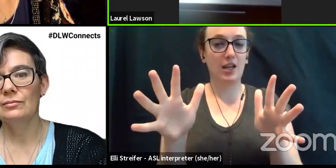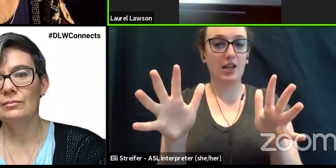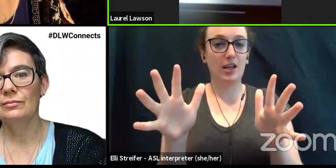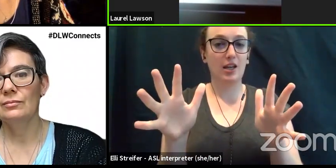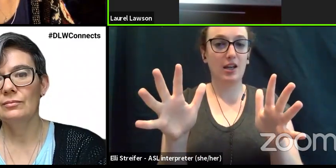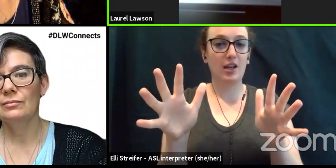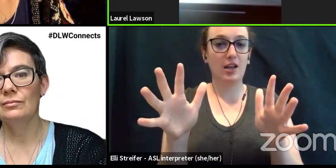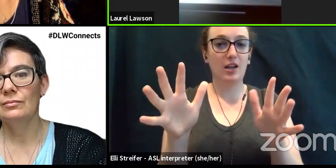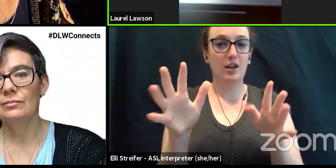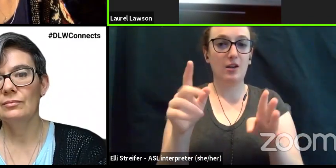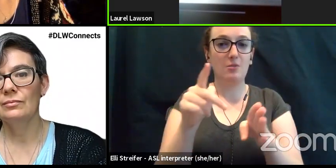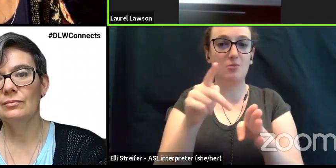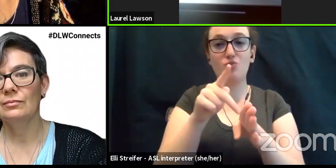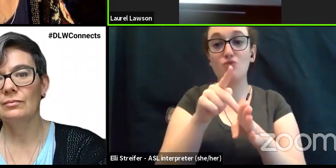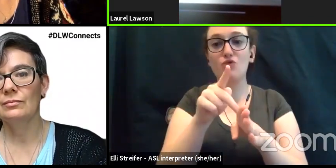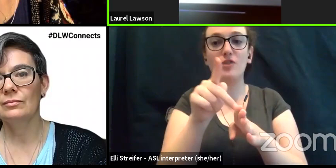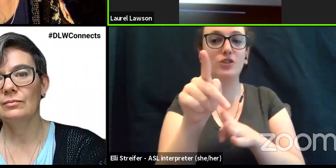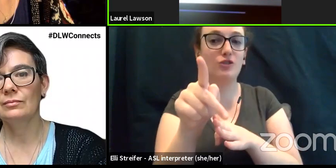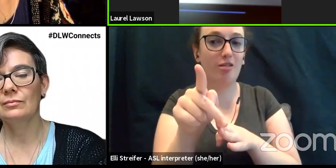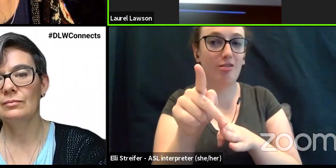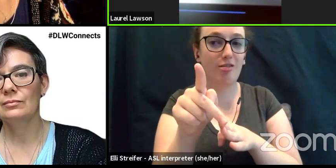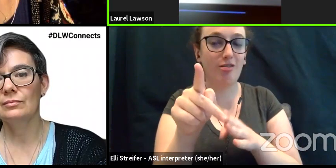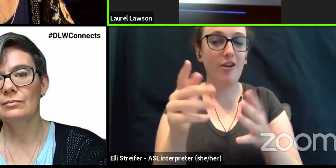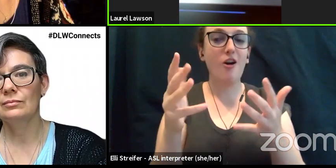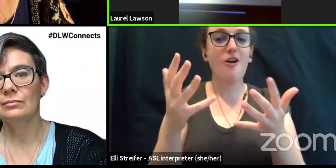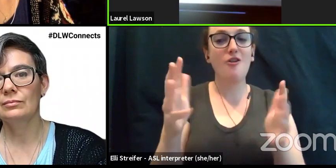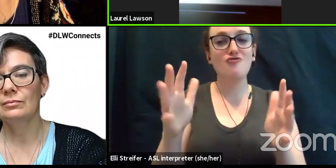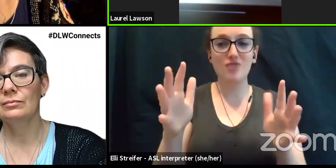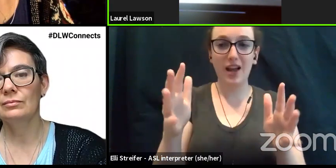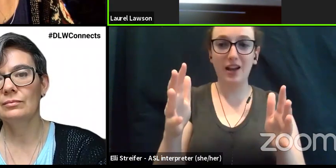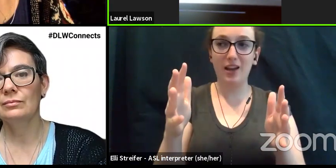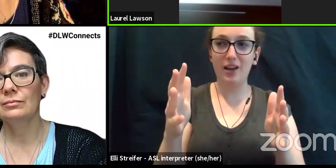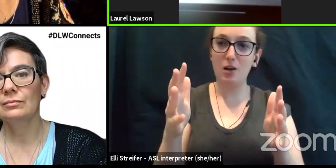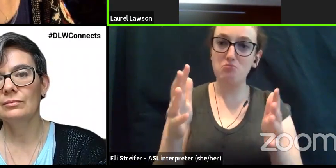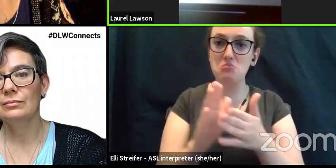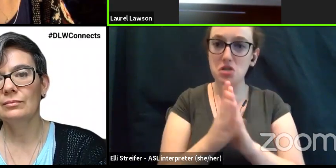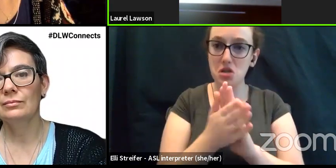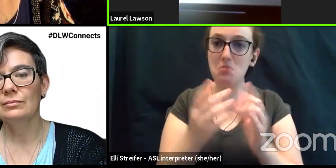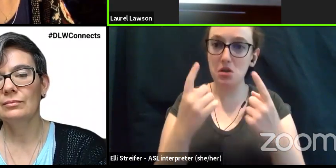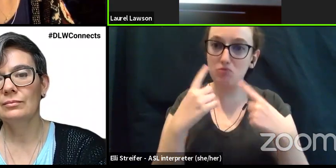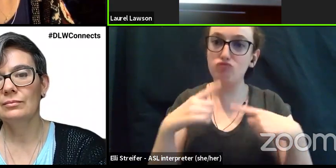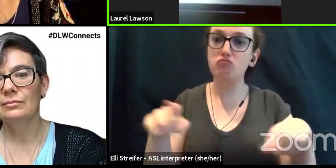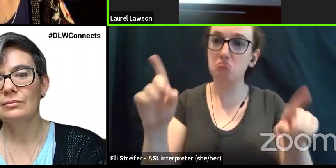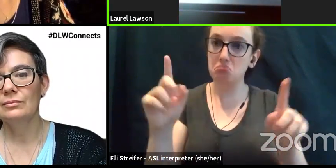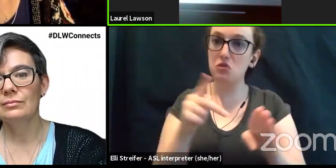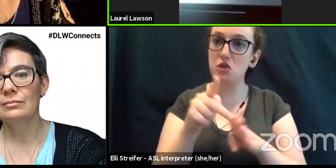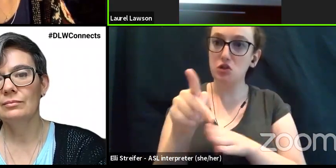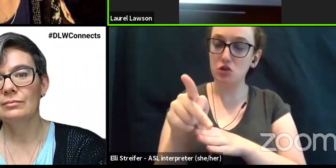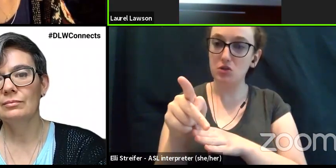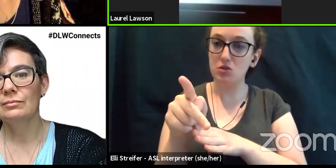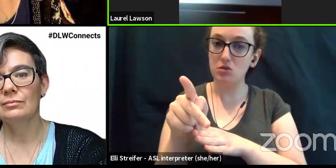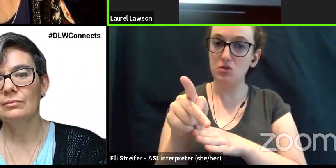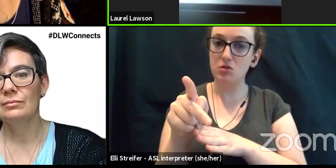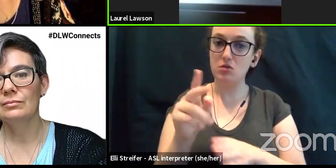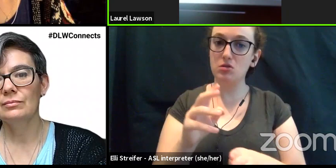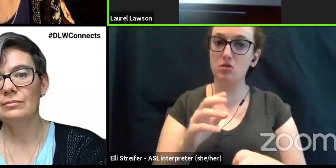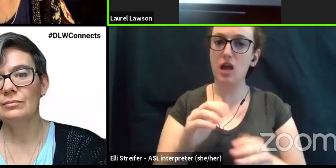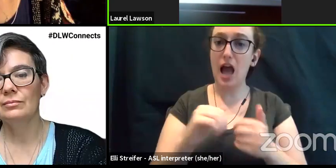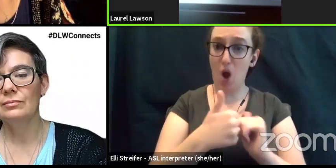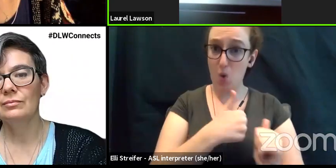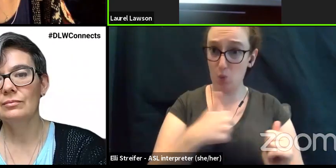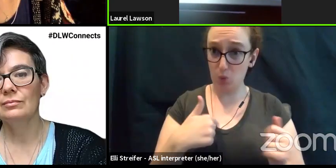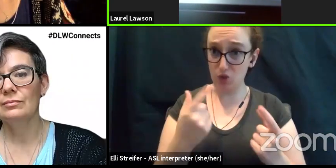at least emerging in their fields. And the way we do it is largely through